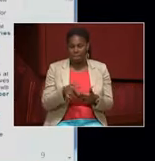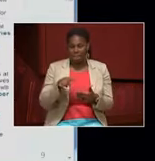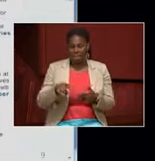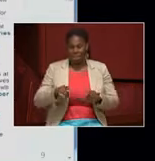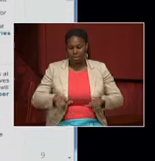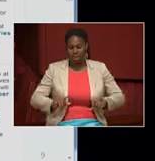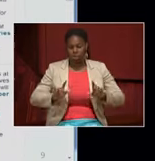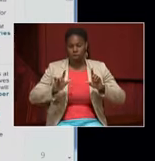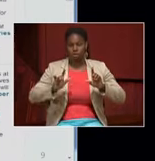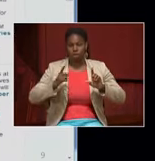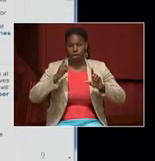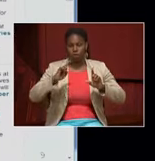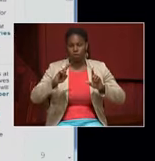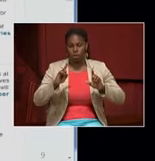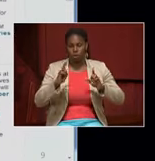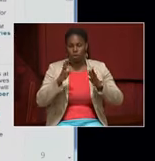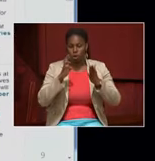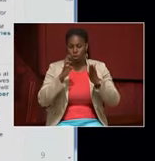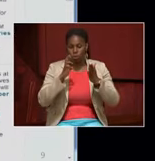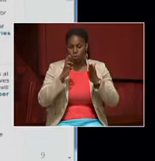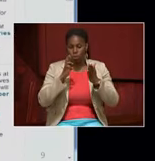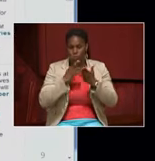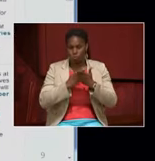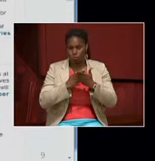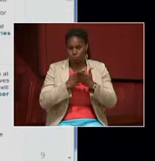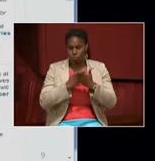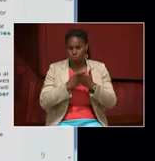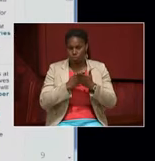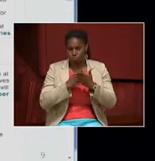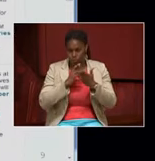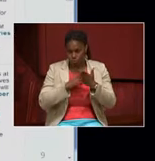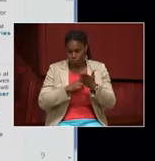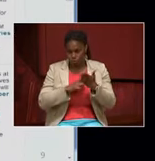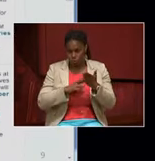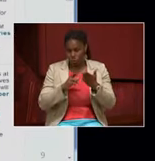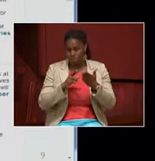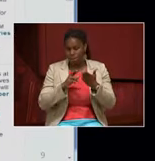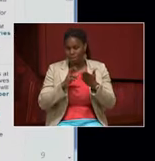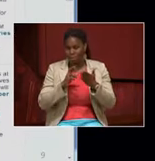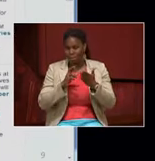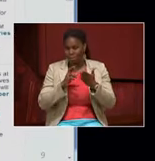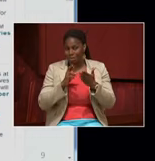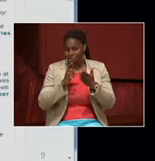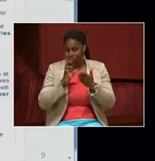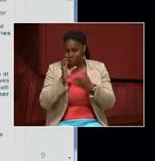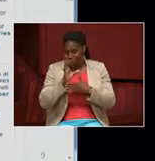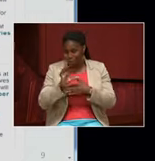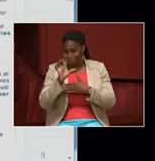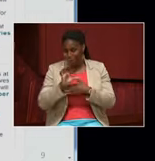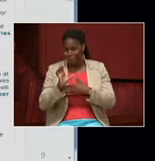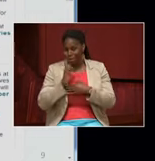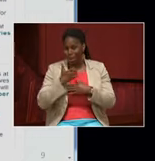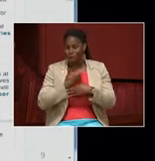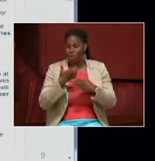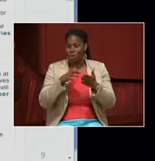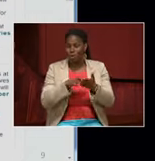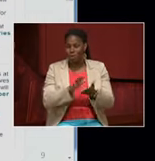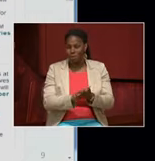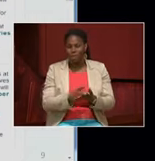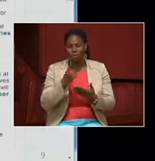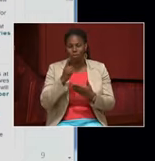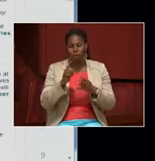for Research Our Records. The upper left box, there's 4 different